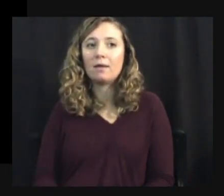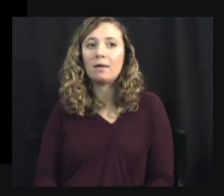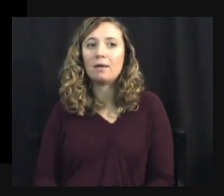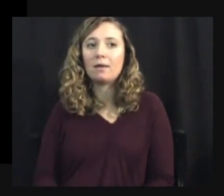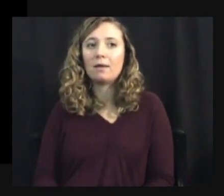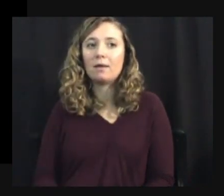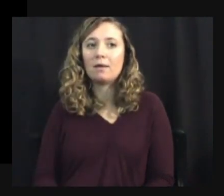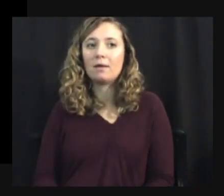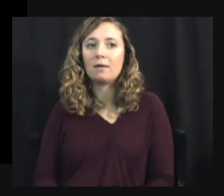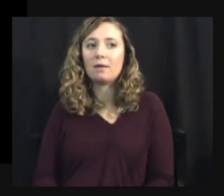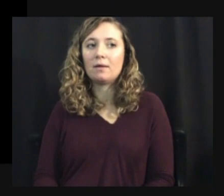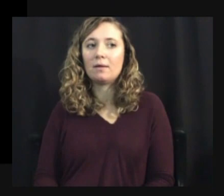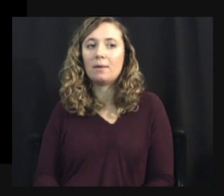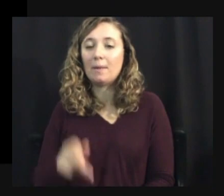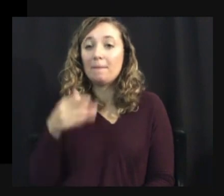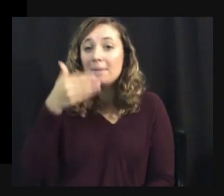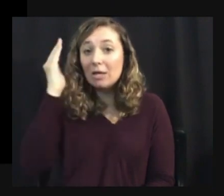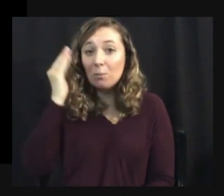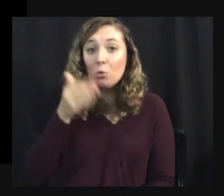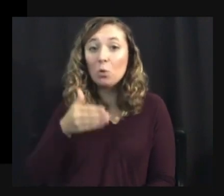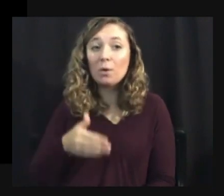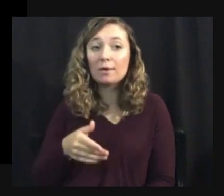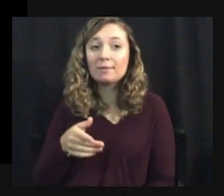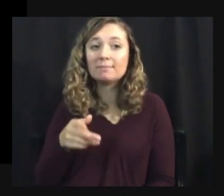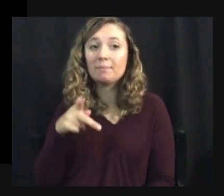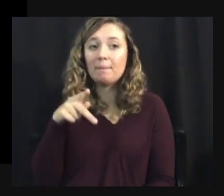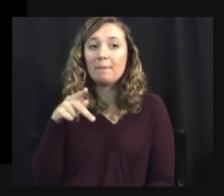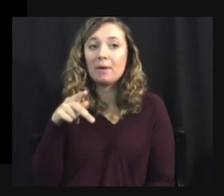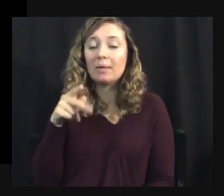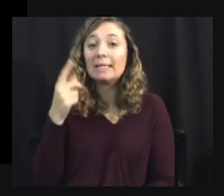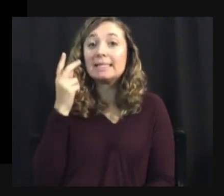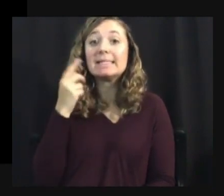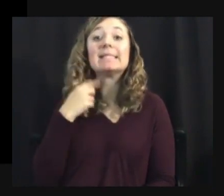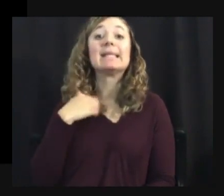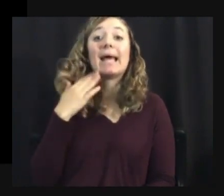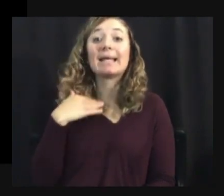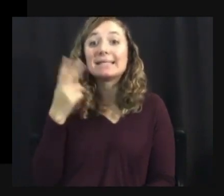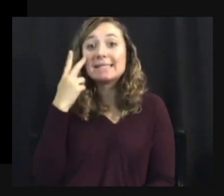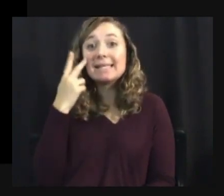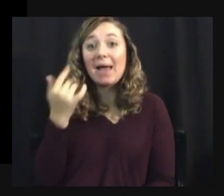Peekaboo! Peekaboo! Look, we can actually see your neck for a change.